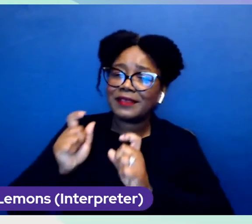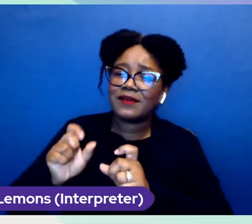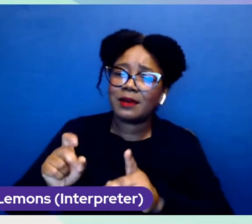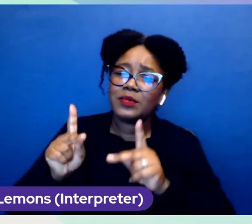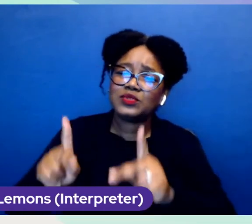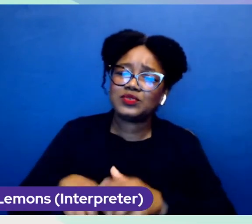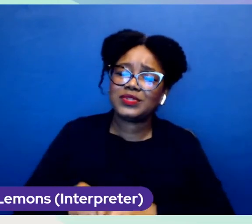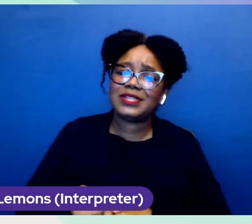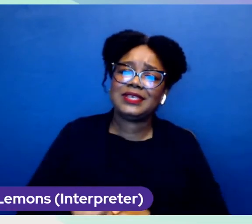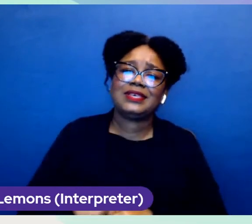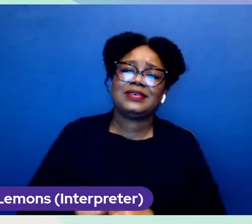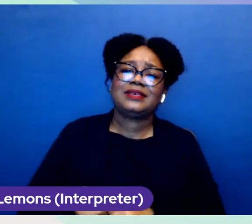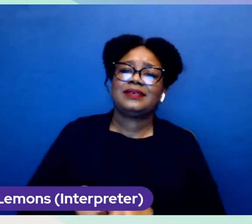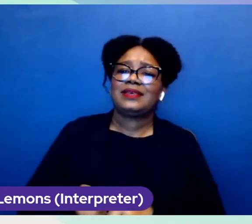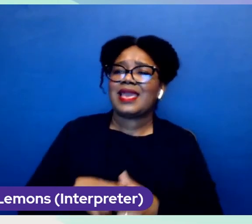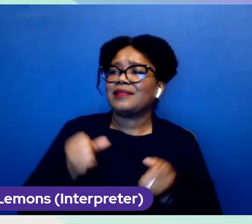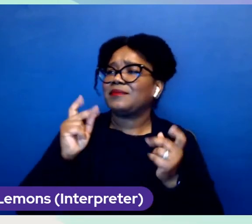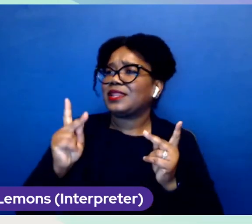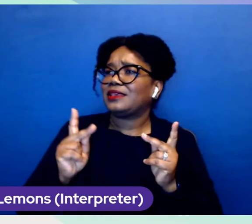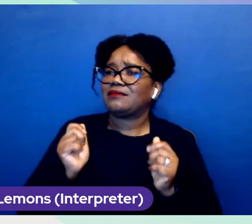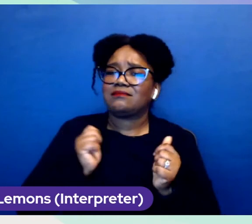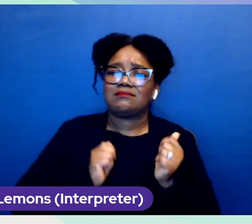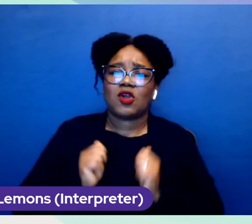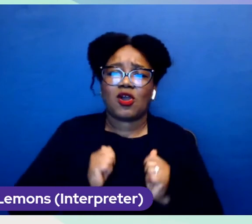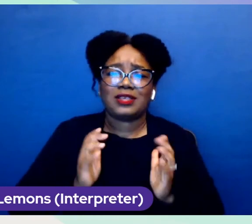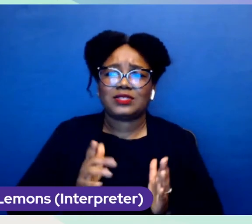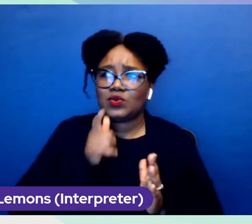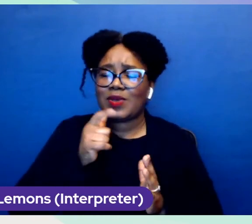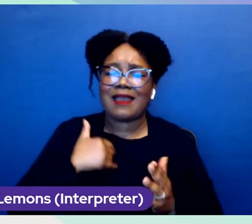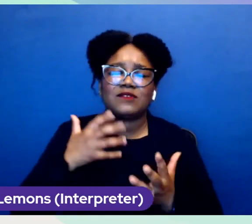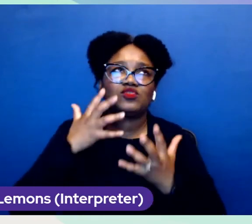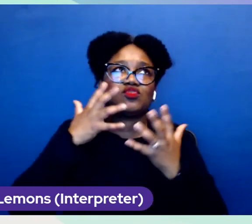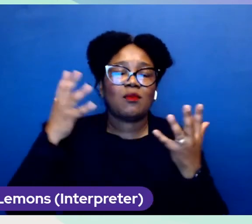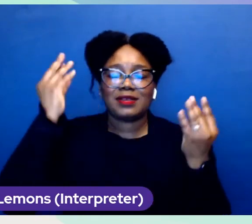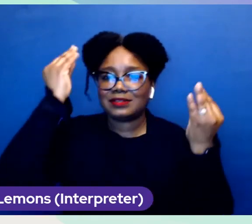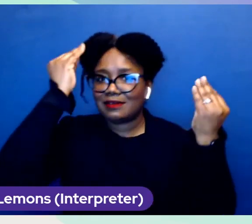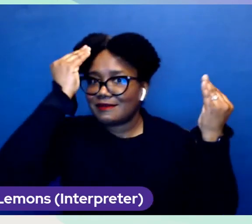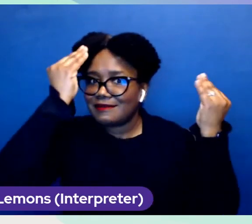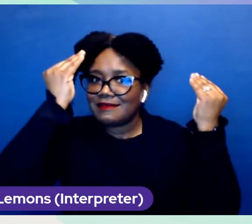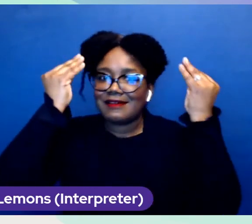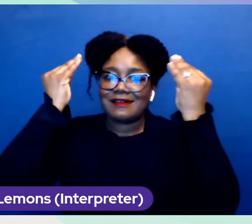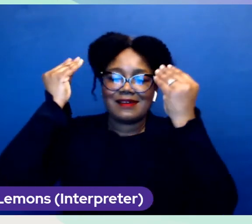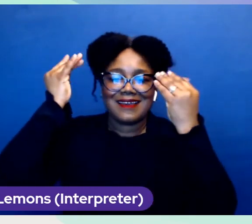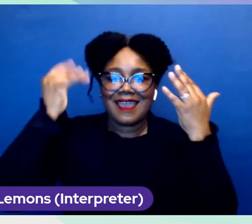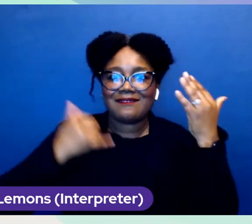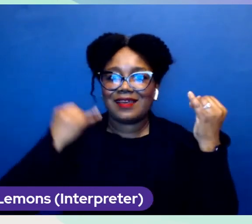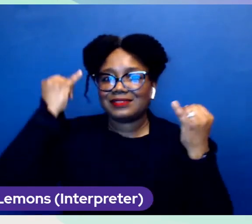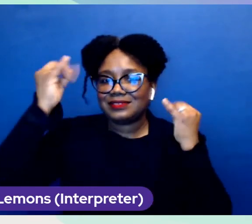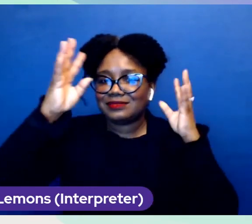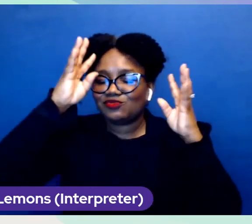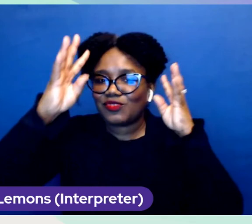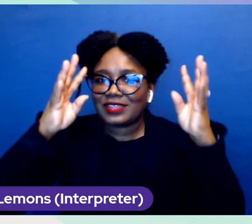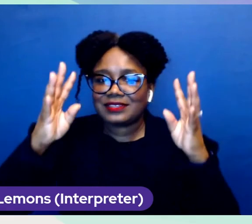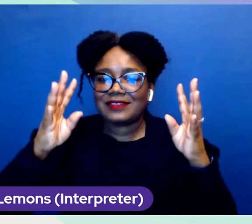that are going on in their minds. And if given the opportunity to actually do them with a little bit of support, then, you